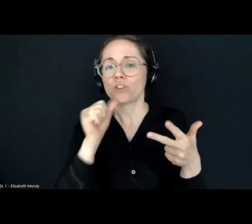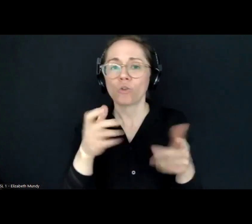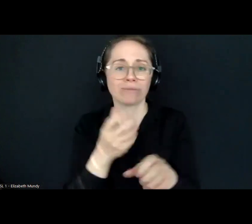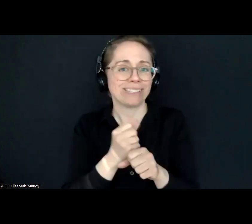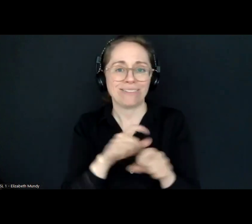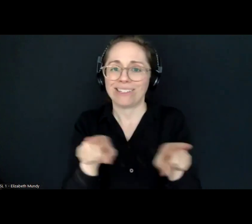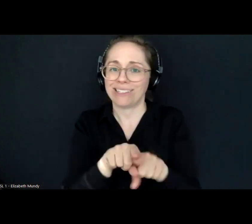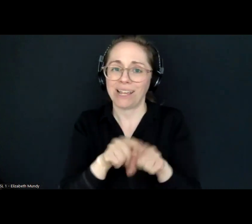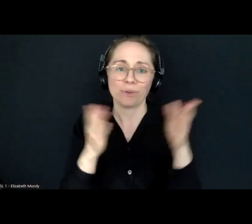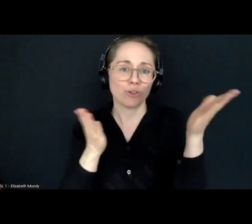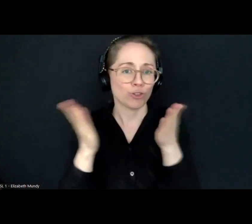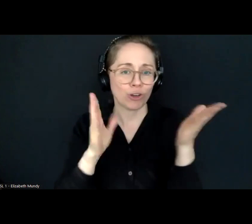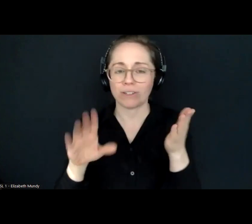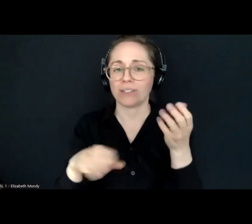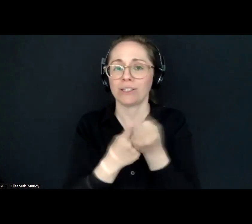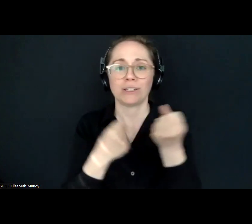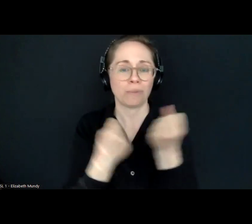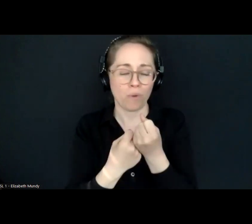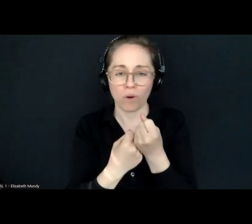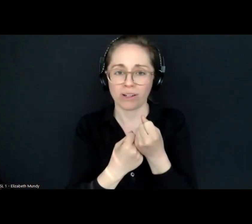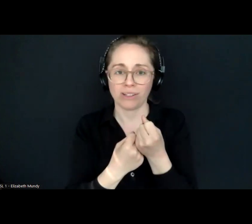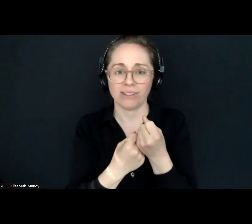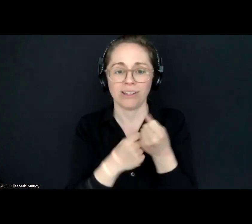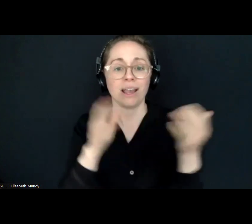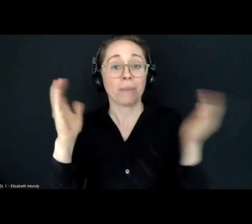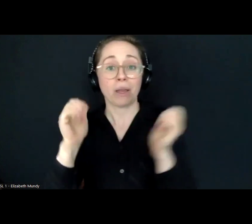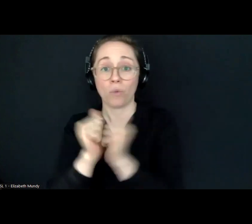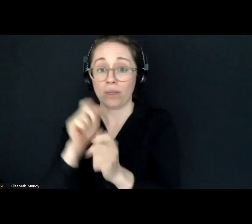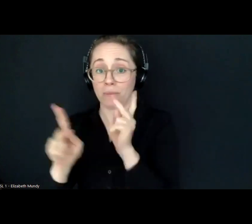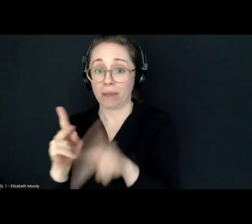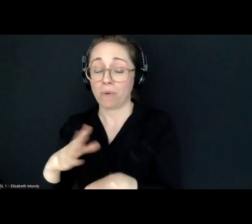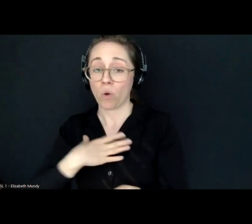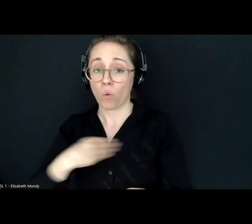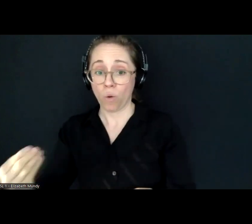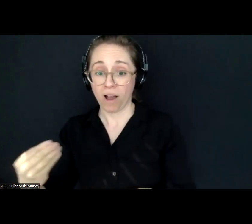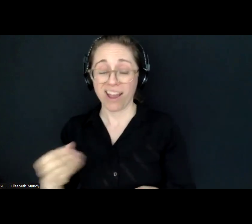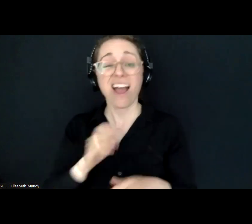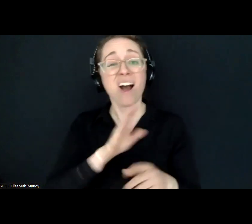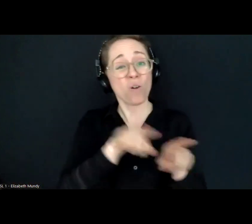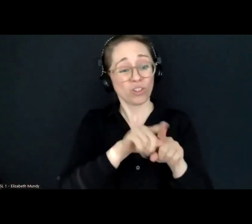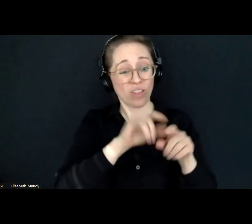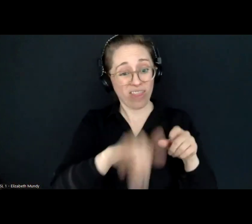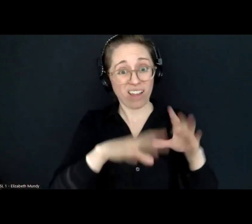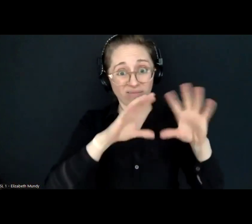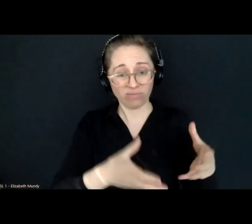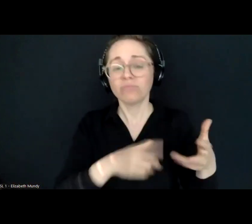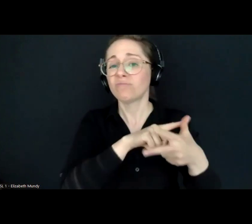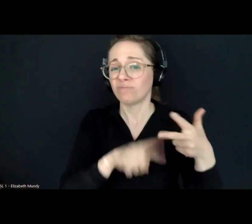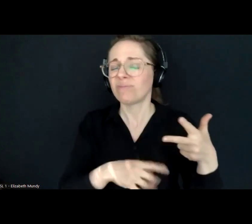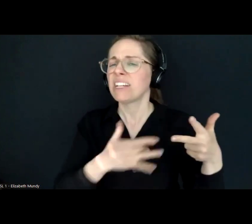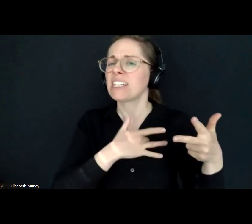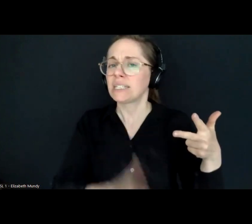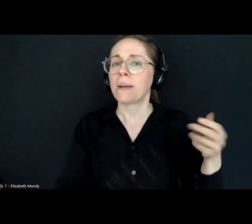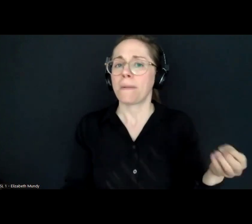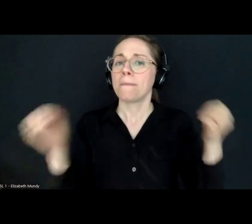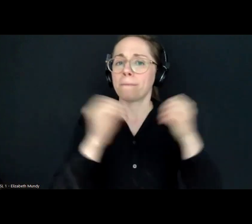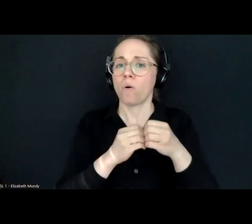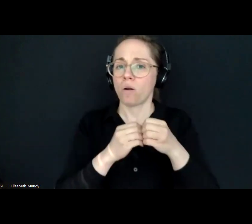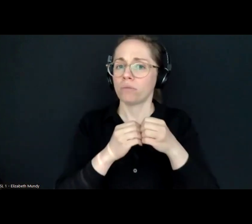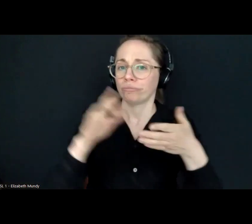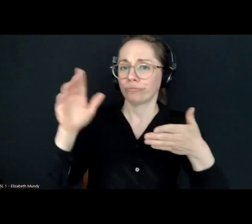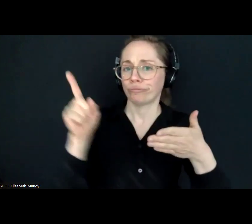needed as those who are white, and experience levels of discrimination that are unique